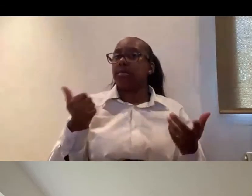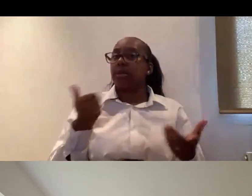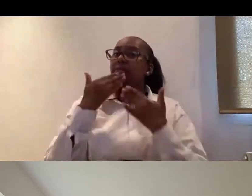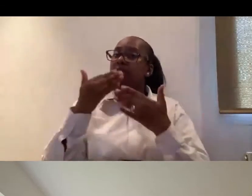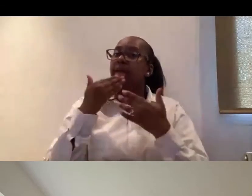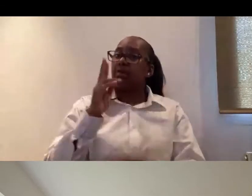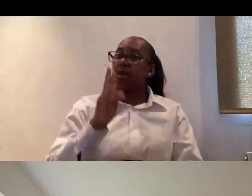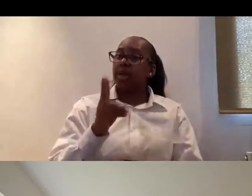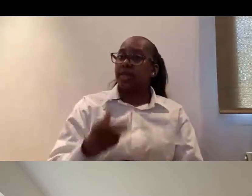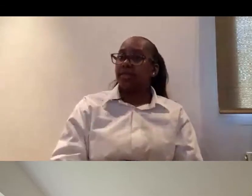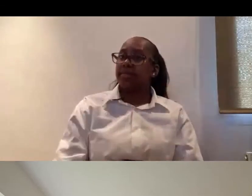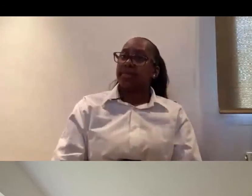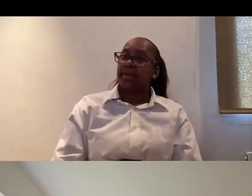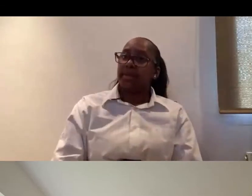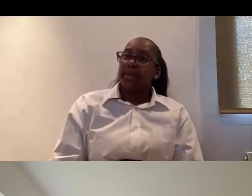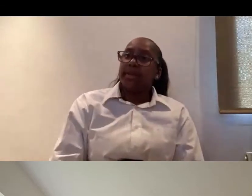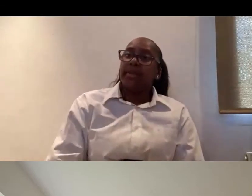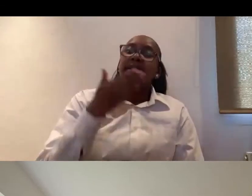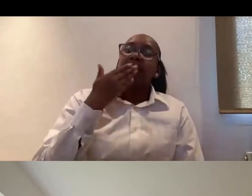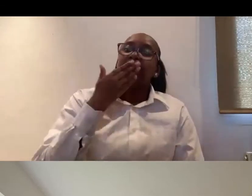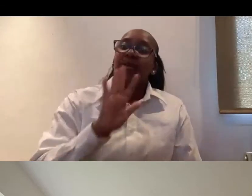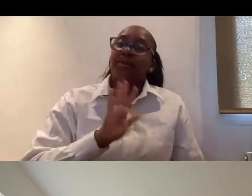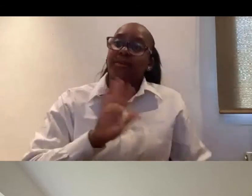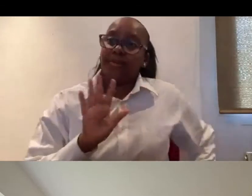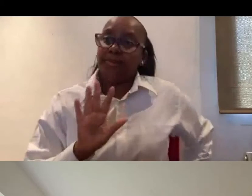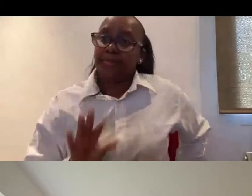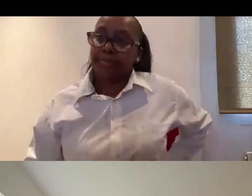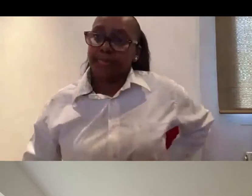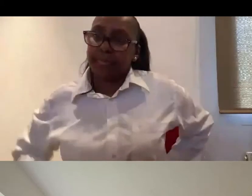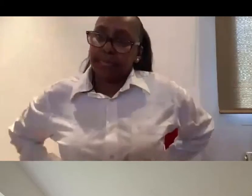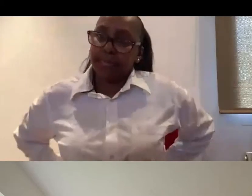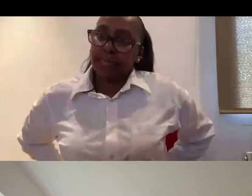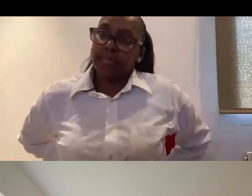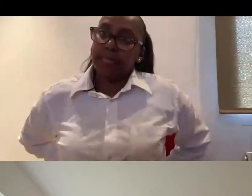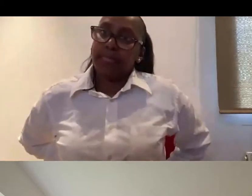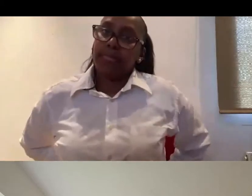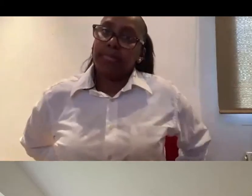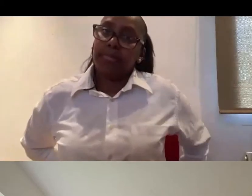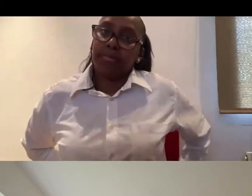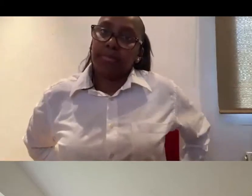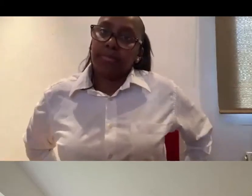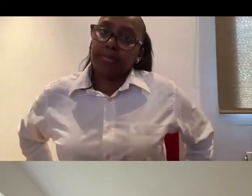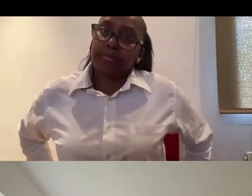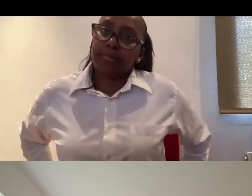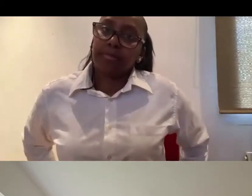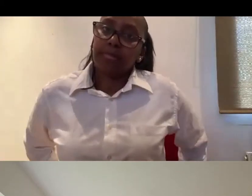thank you so much, Lisa. No, thank you. Take care. Before we ask some